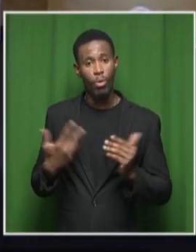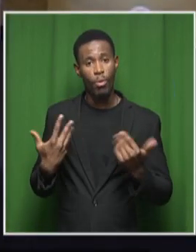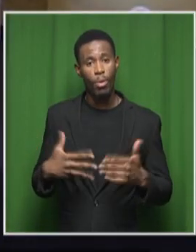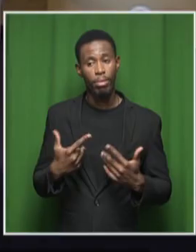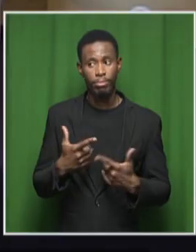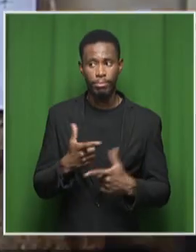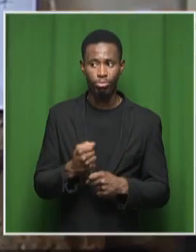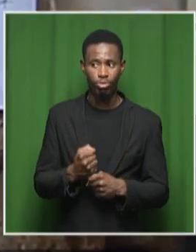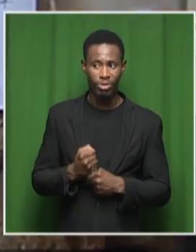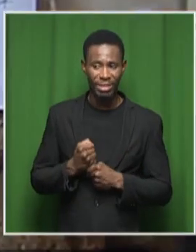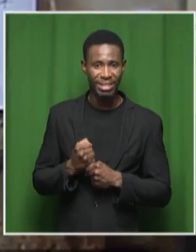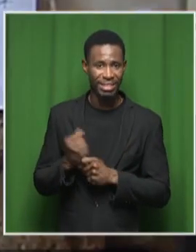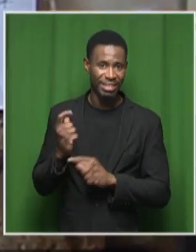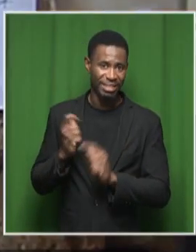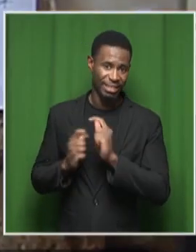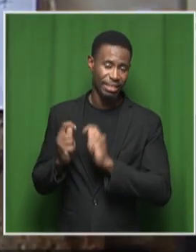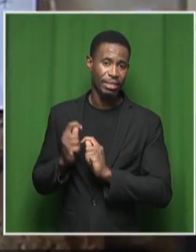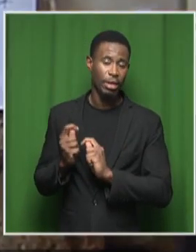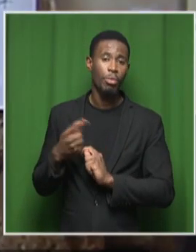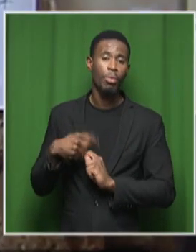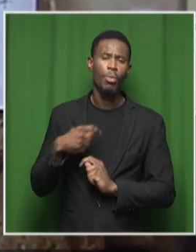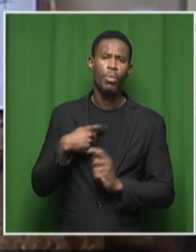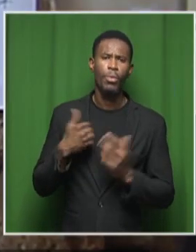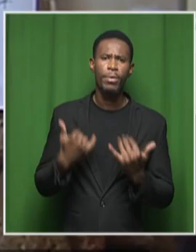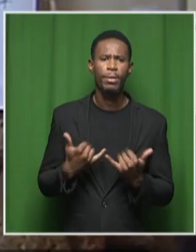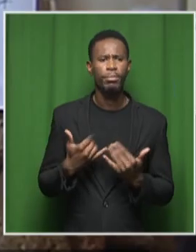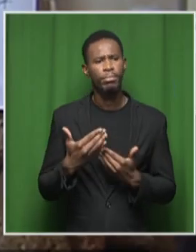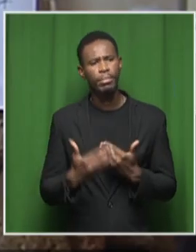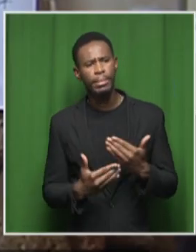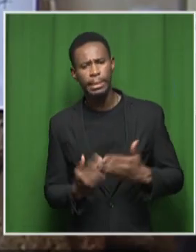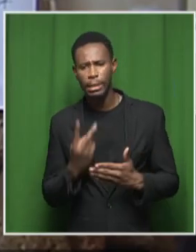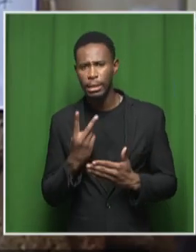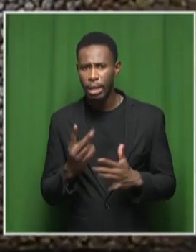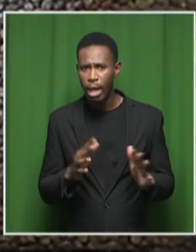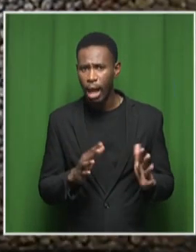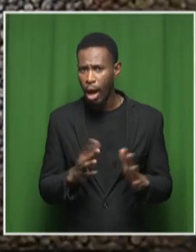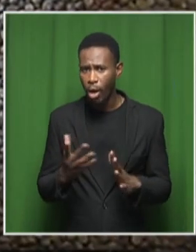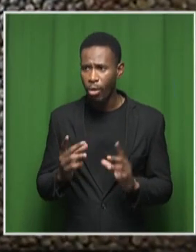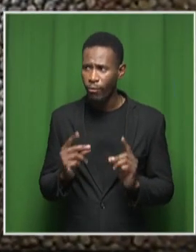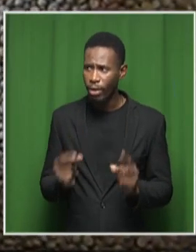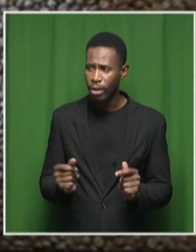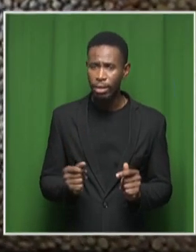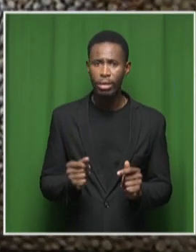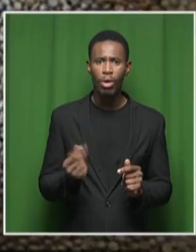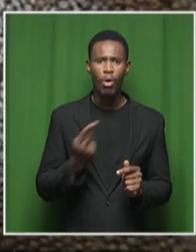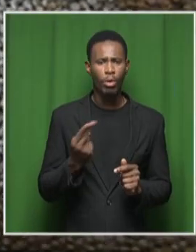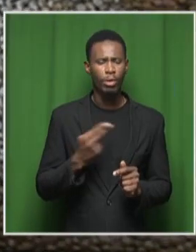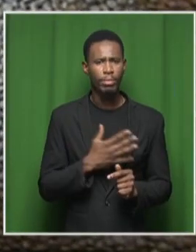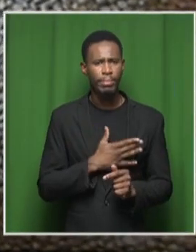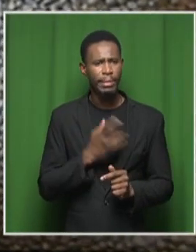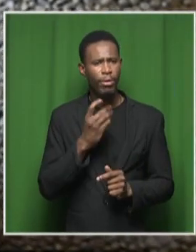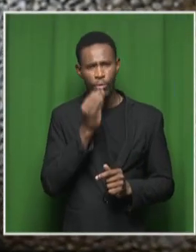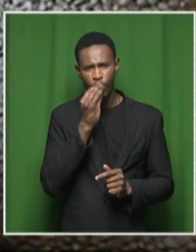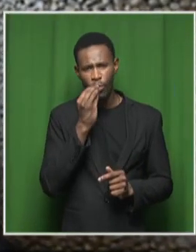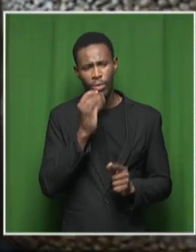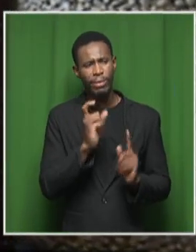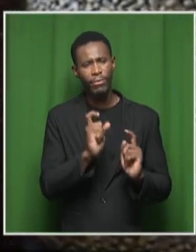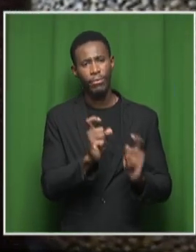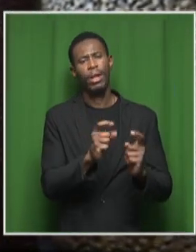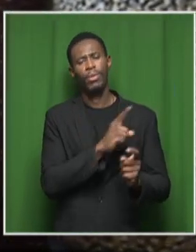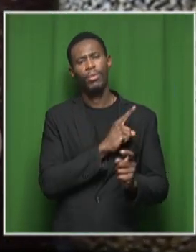our tradition. As we navigate modernity's fast-paced, convenience-driven food